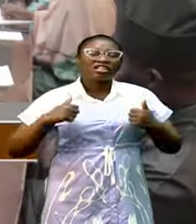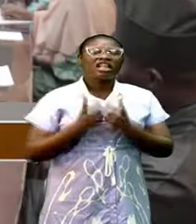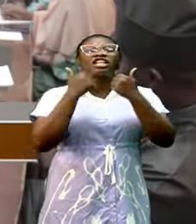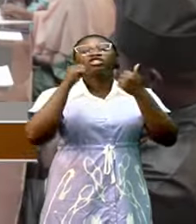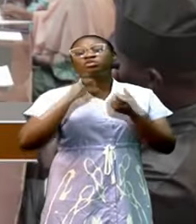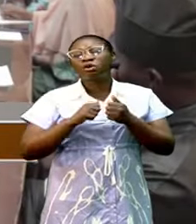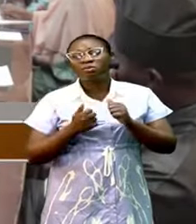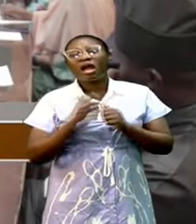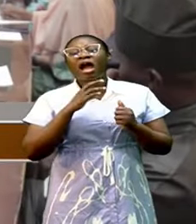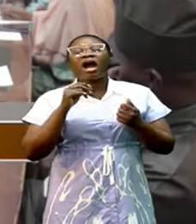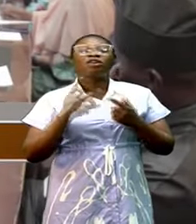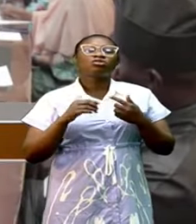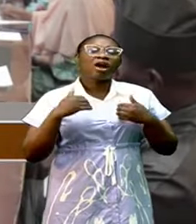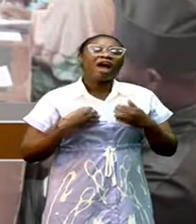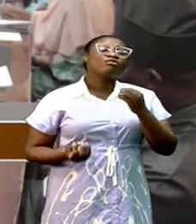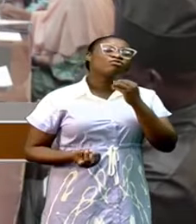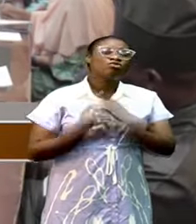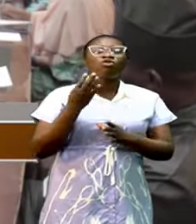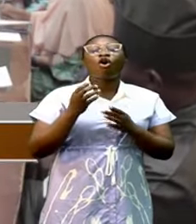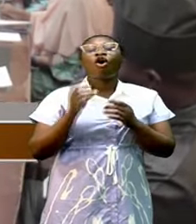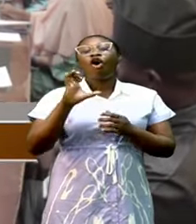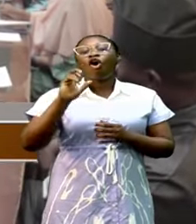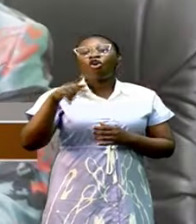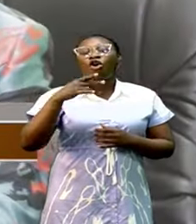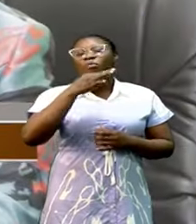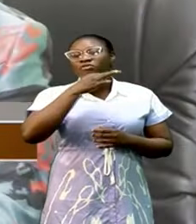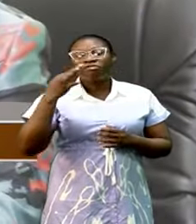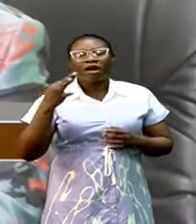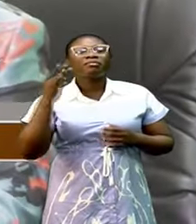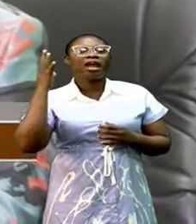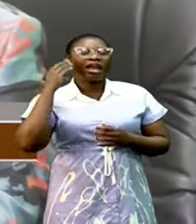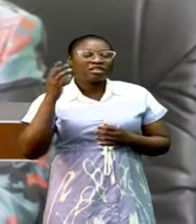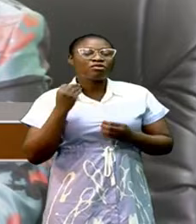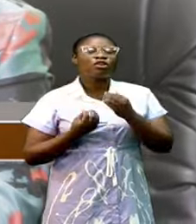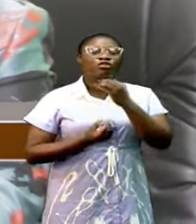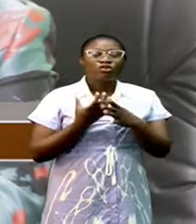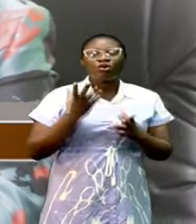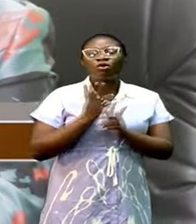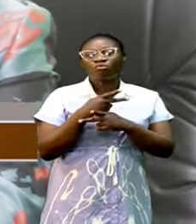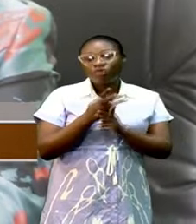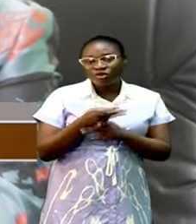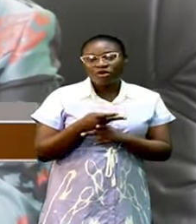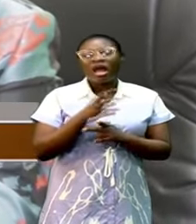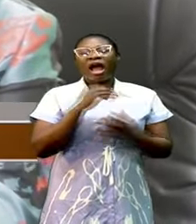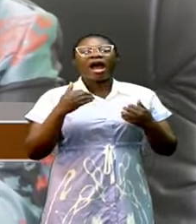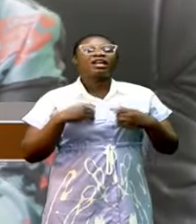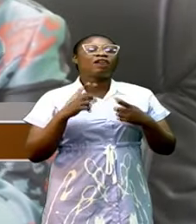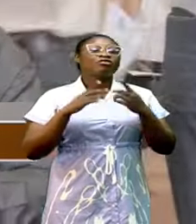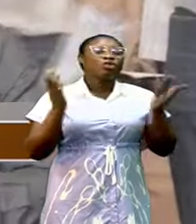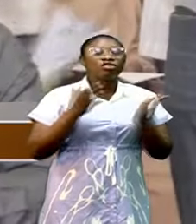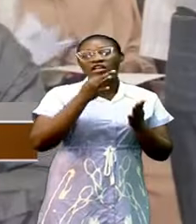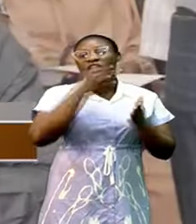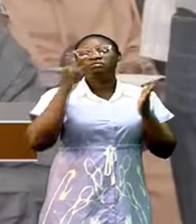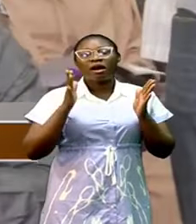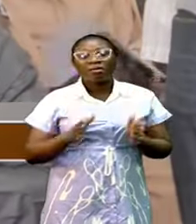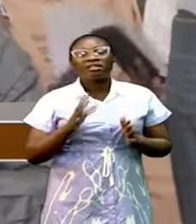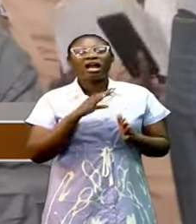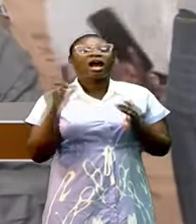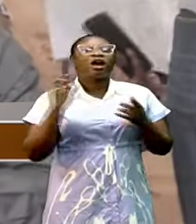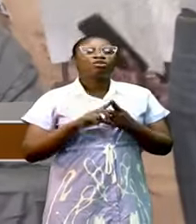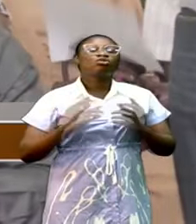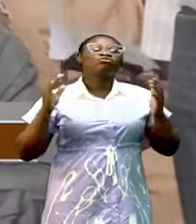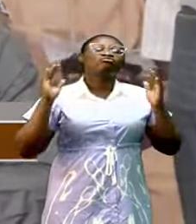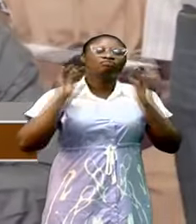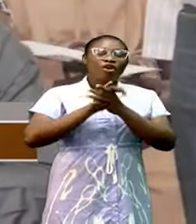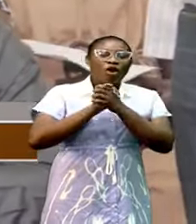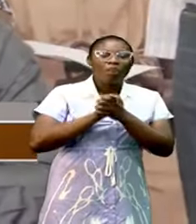crop resilience and improve the livelihoods of farmers. Minister of Innovation, Science and Technology commends the relentless